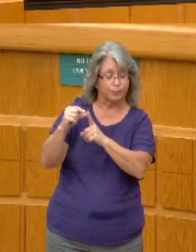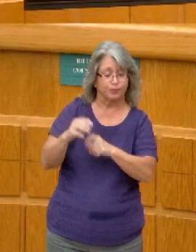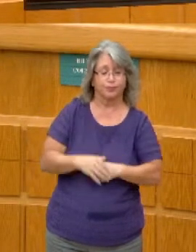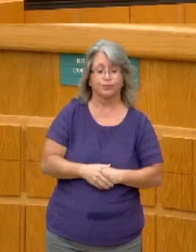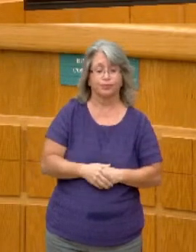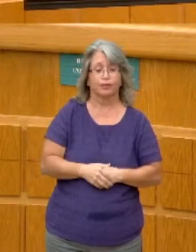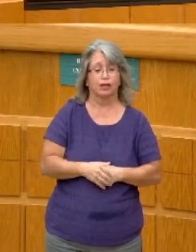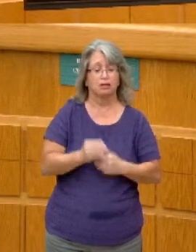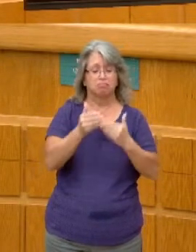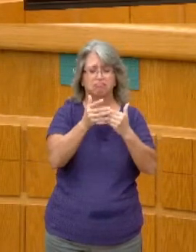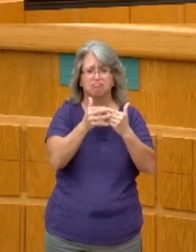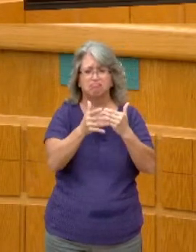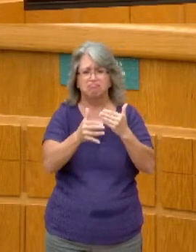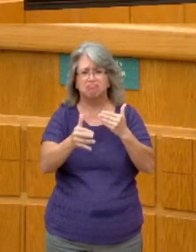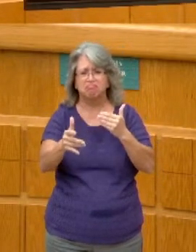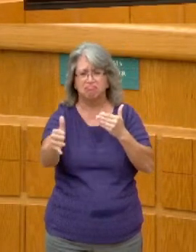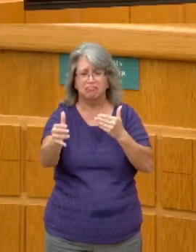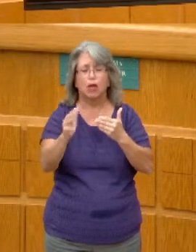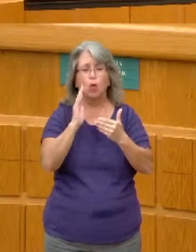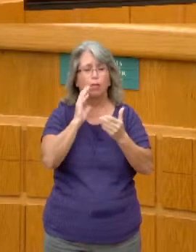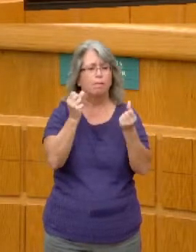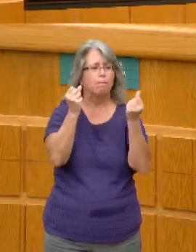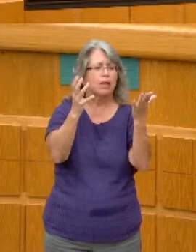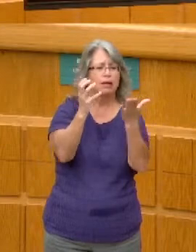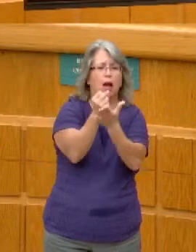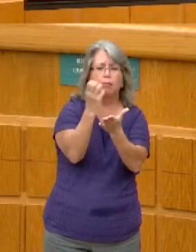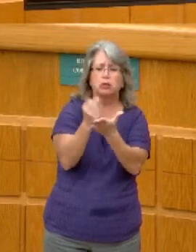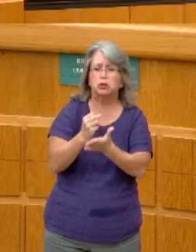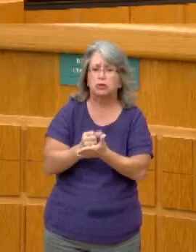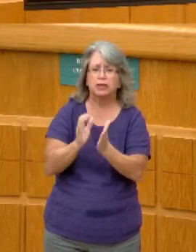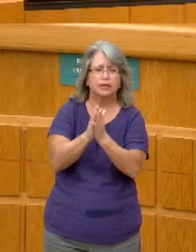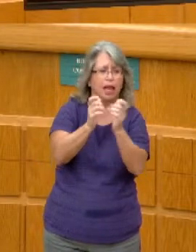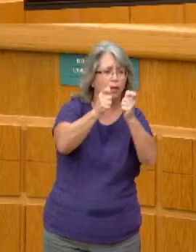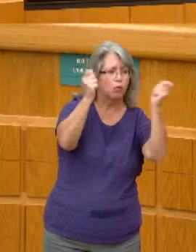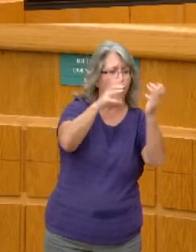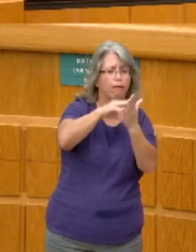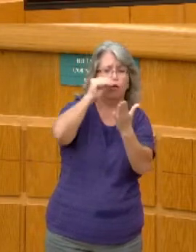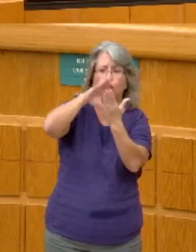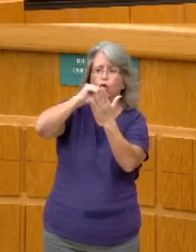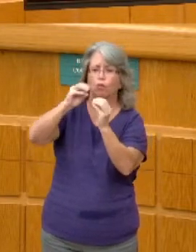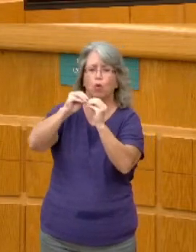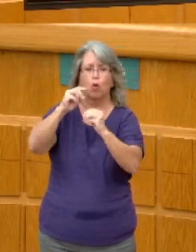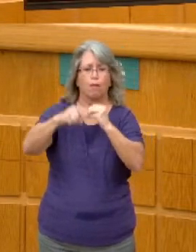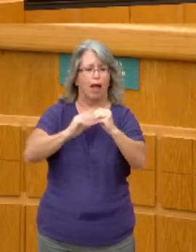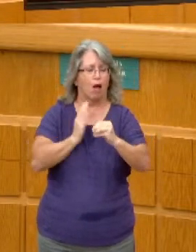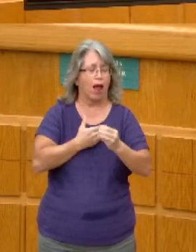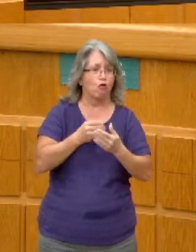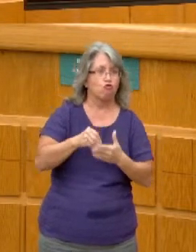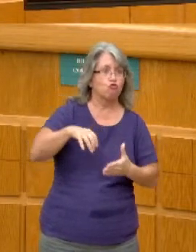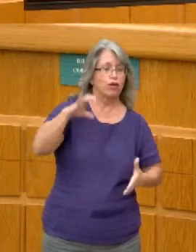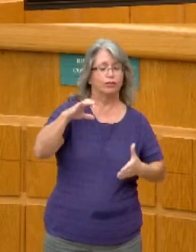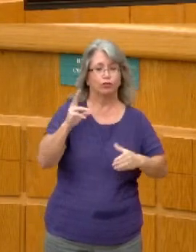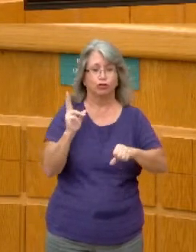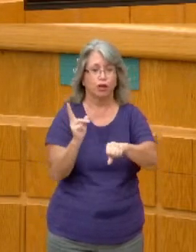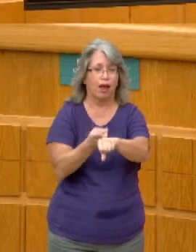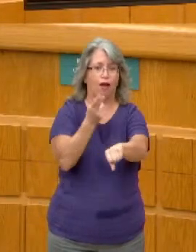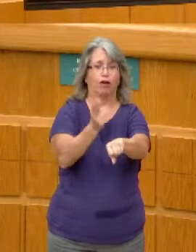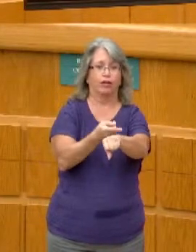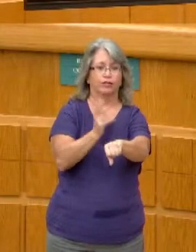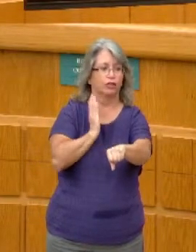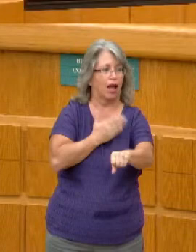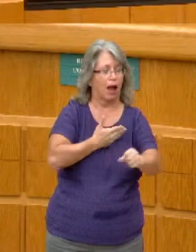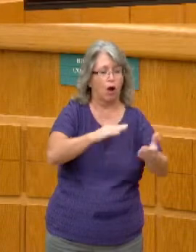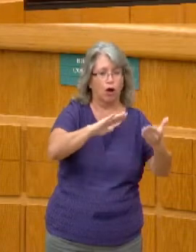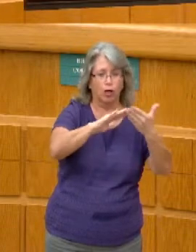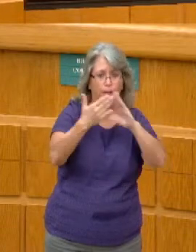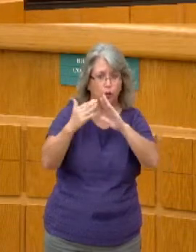weeks ahead, there's going to be so many opportunities to celebrate and learn more about the rich heritage of our community